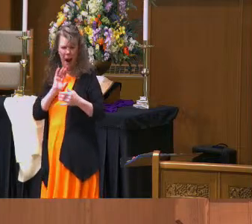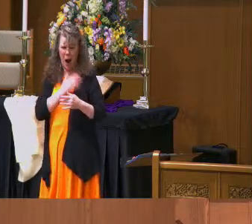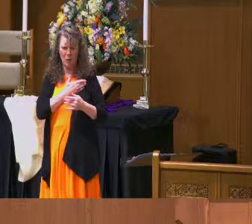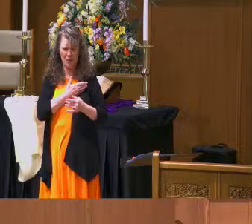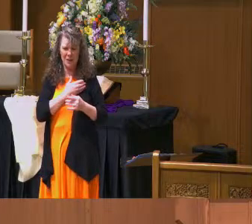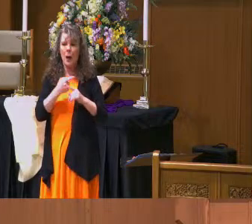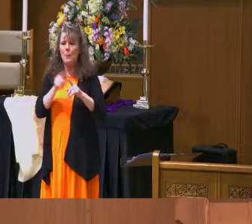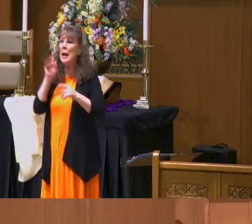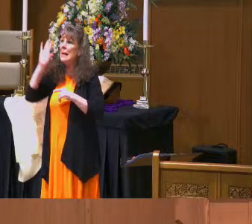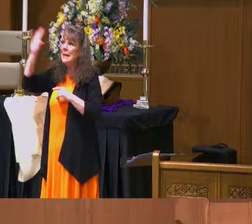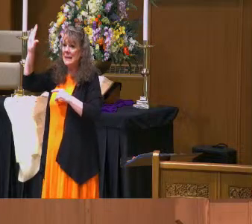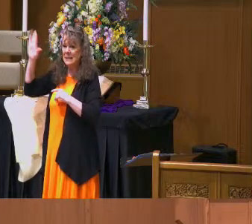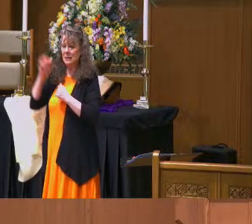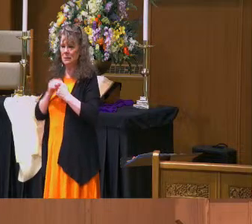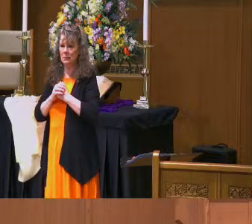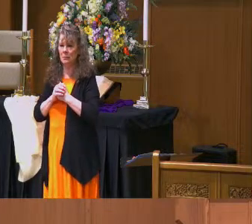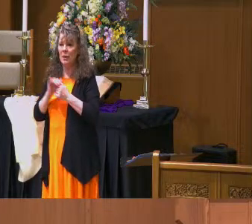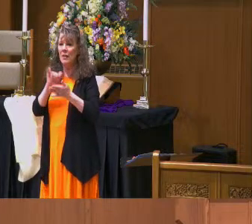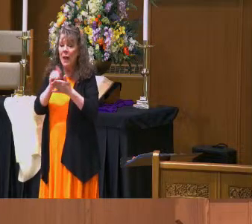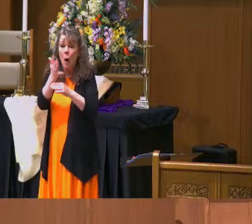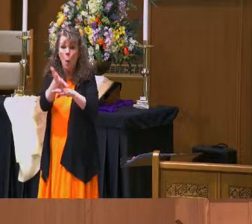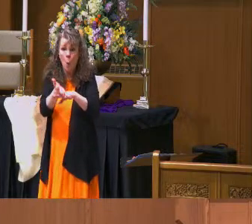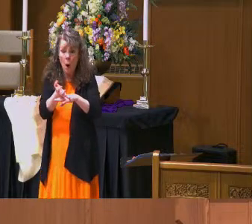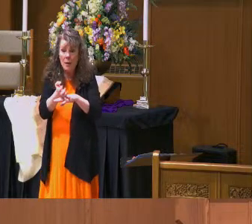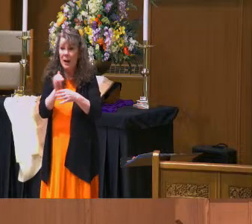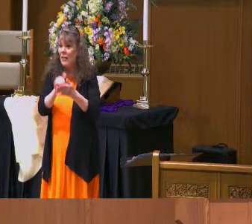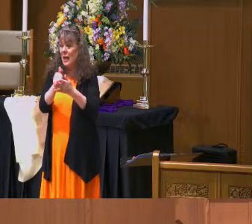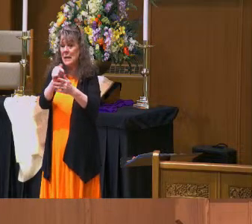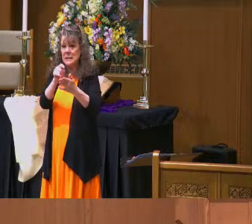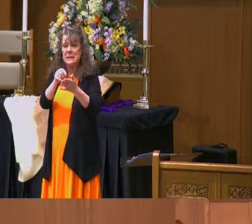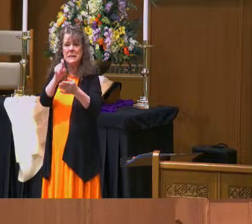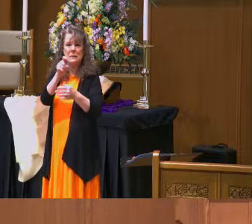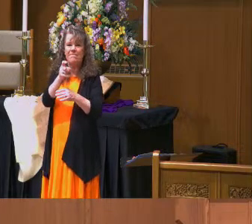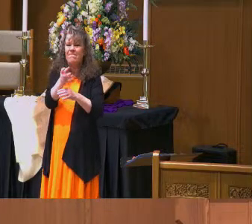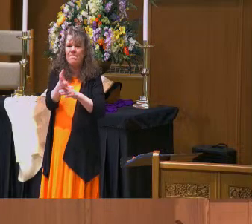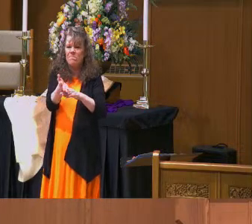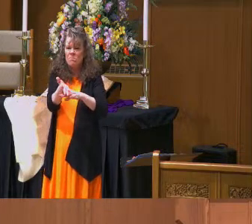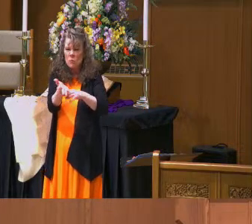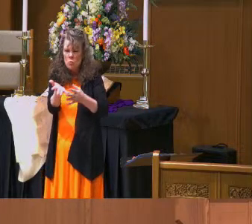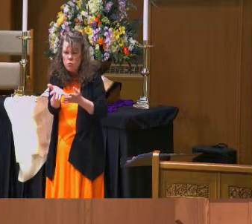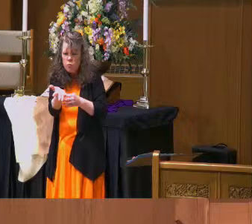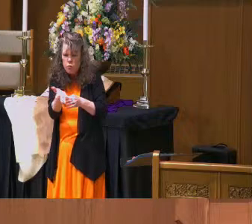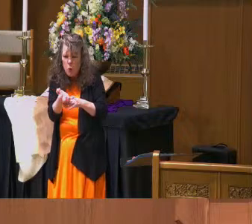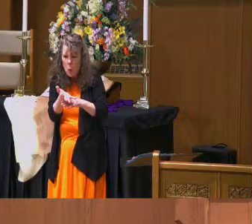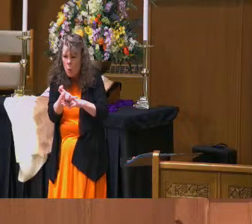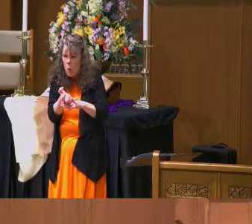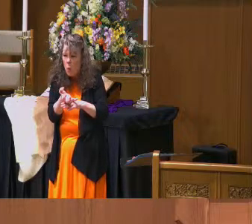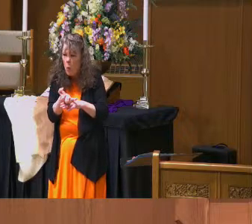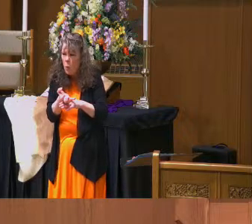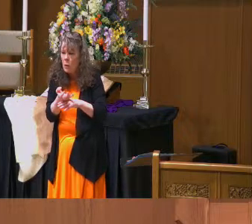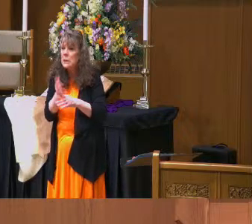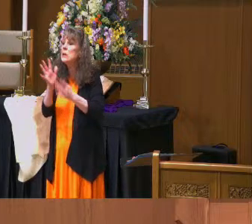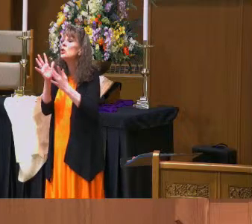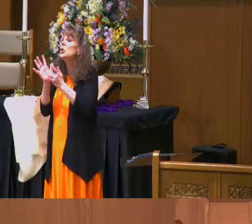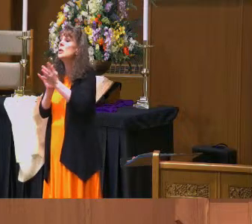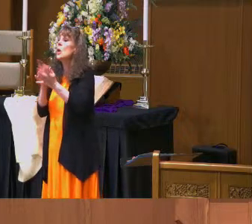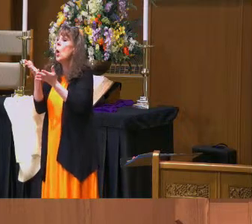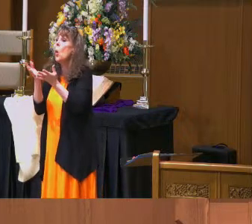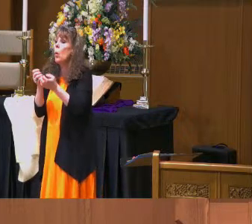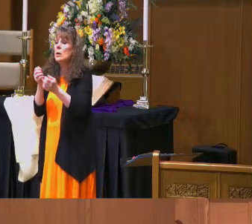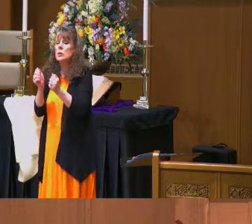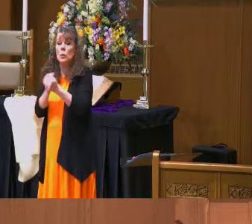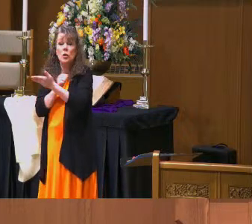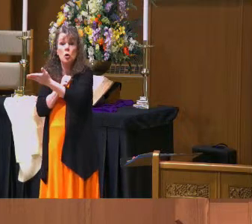heart, but his. And that want, that desire, is he wants to be with you and